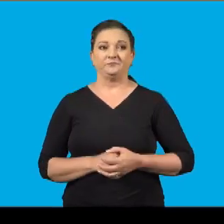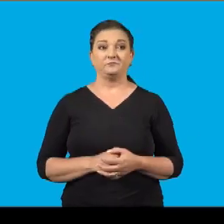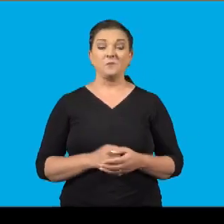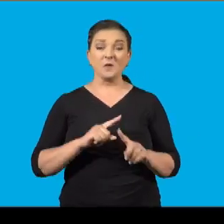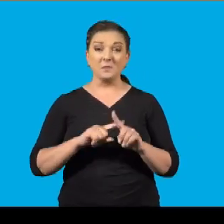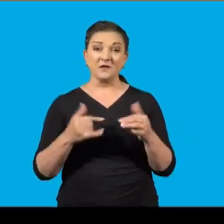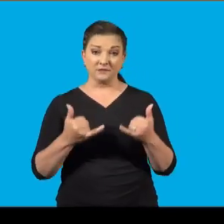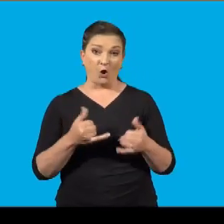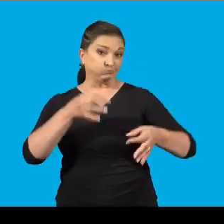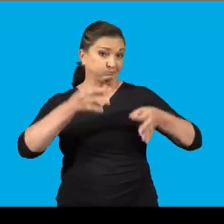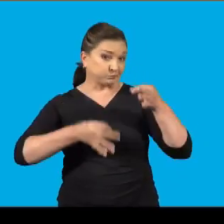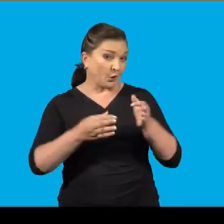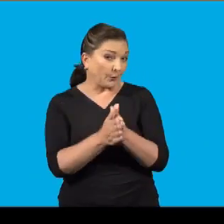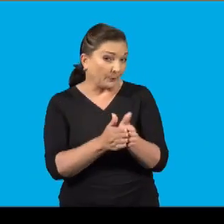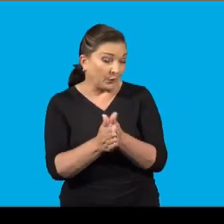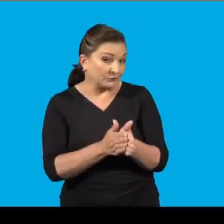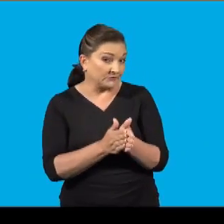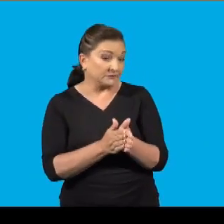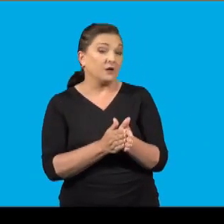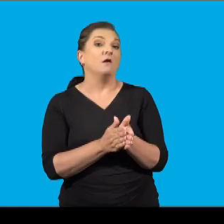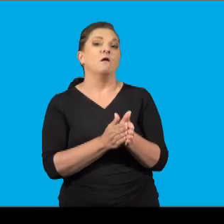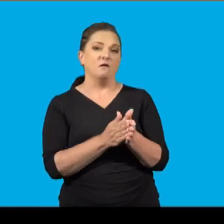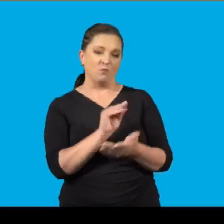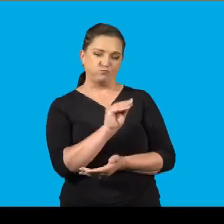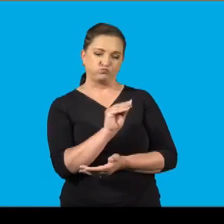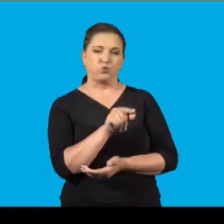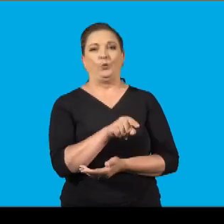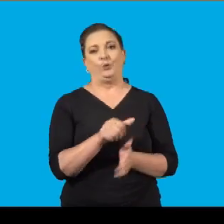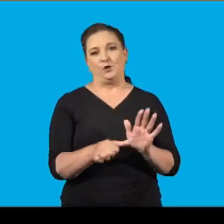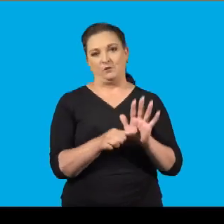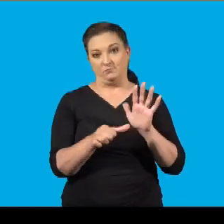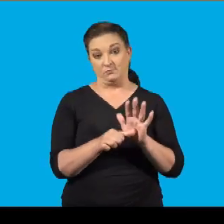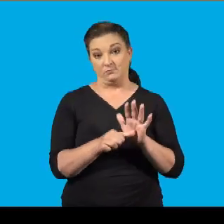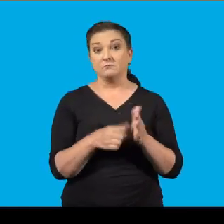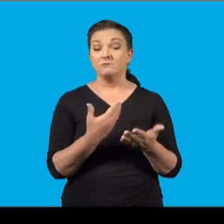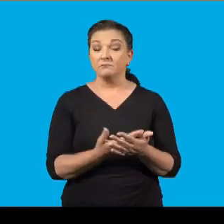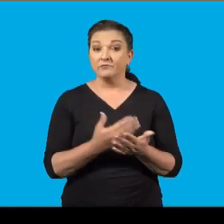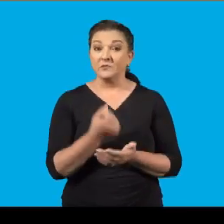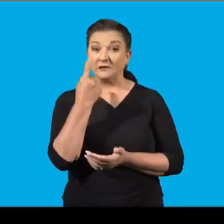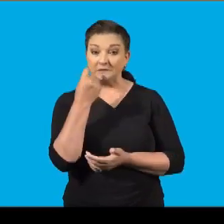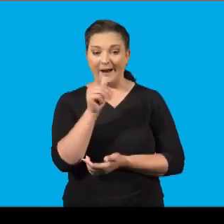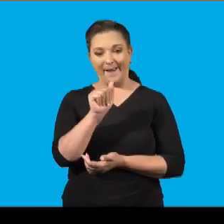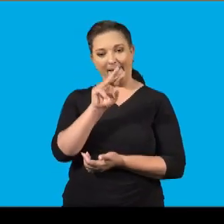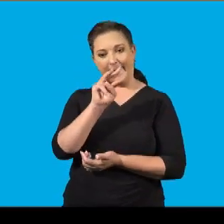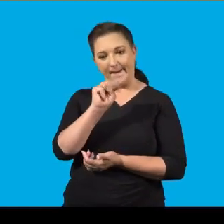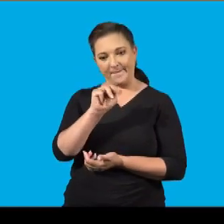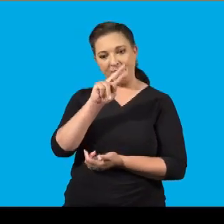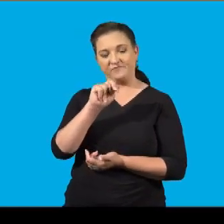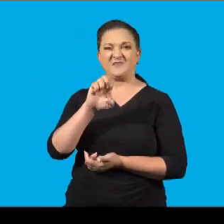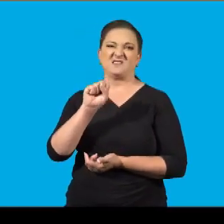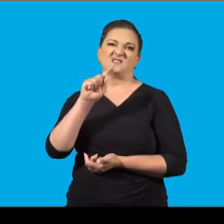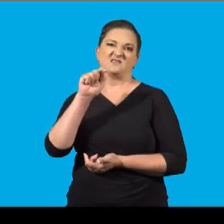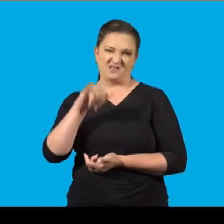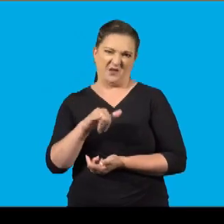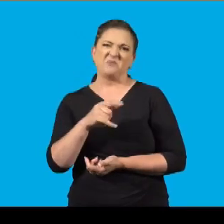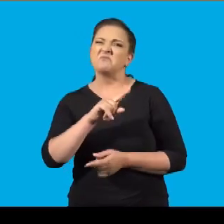political motives are there because that is also very important. It helps you understand what amnesty was about. That